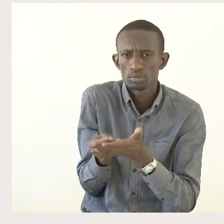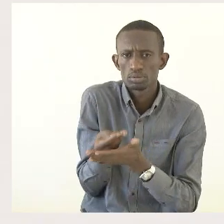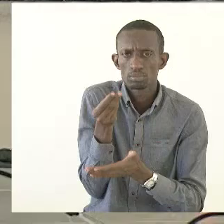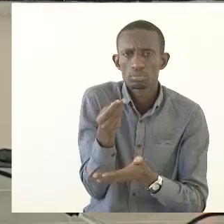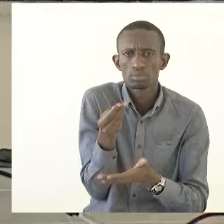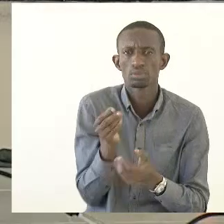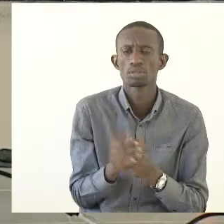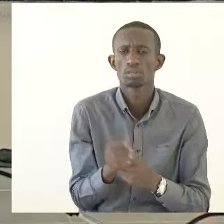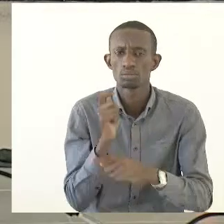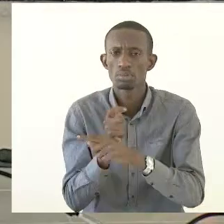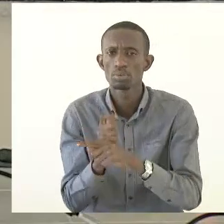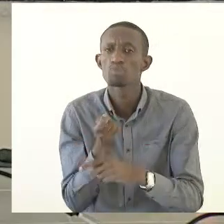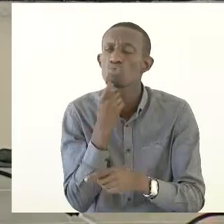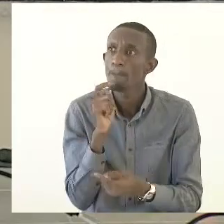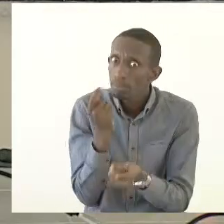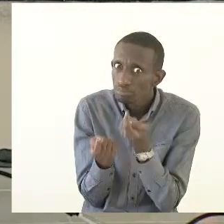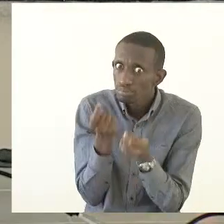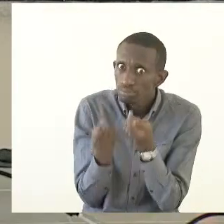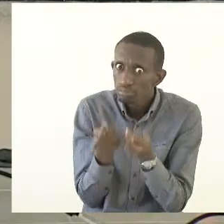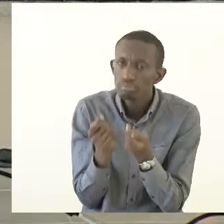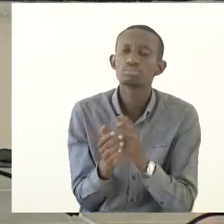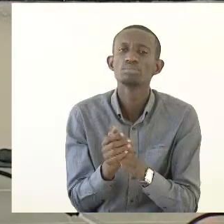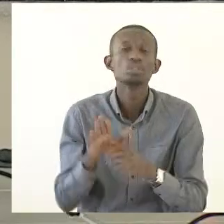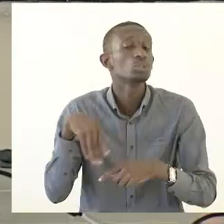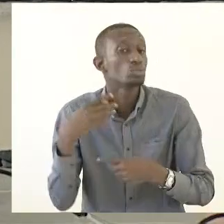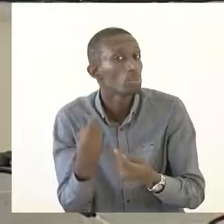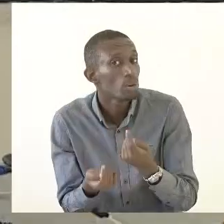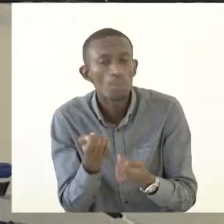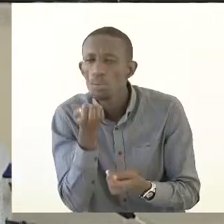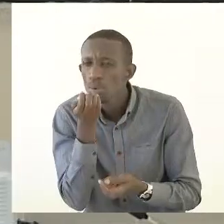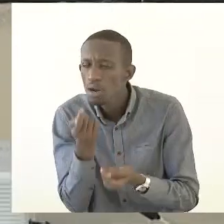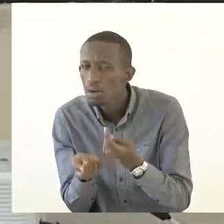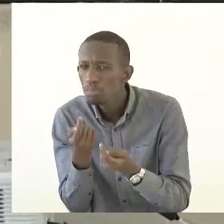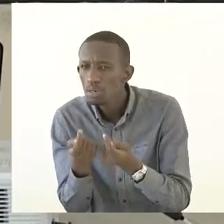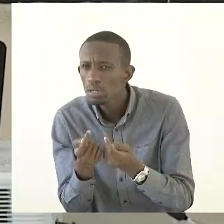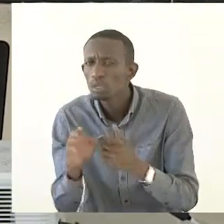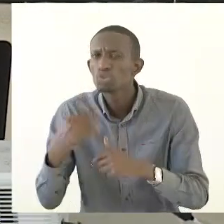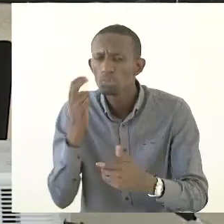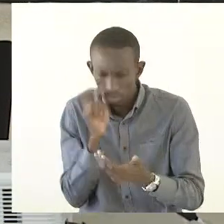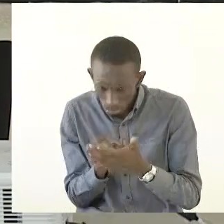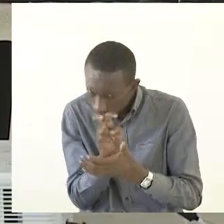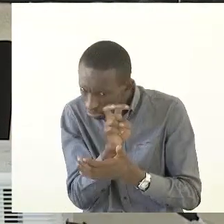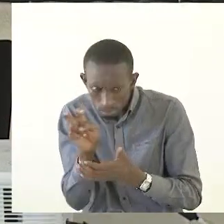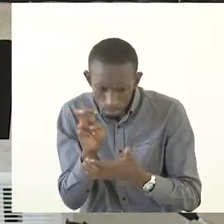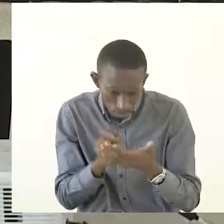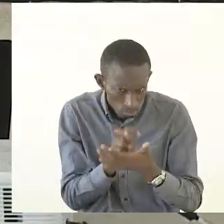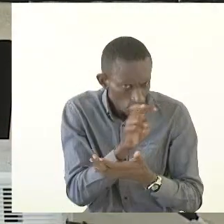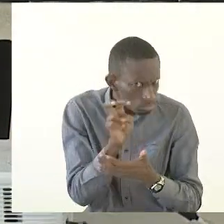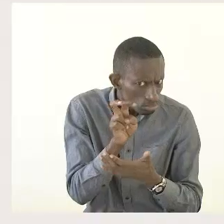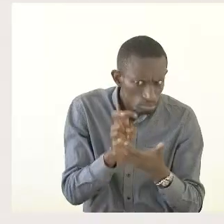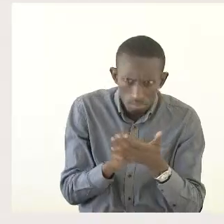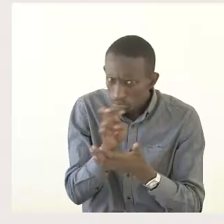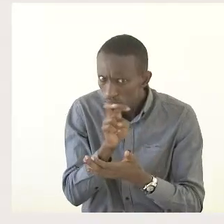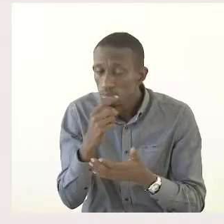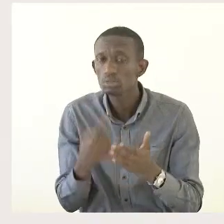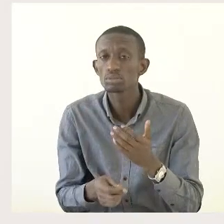have to heat. After heating, what will be the observation? What will you observe? All right? The